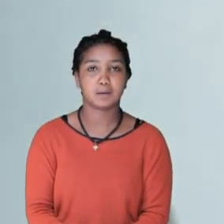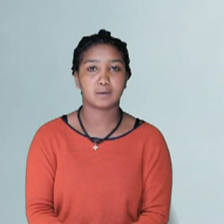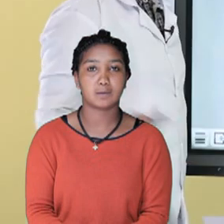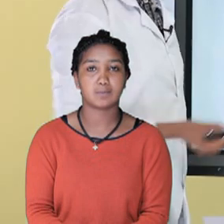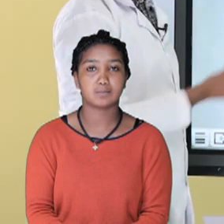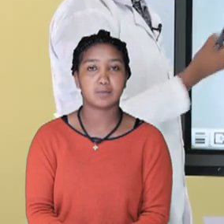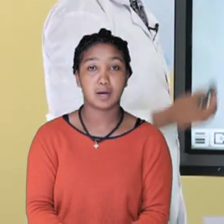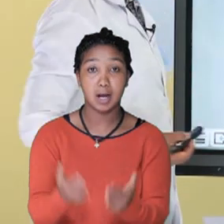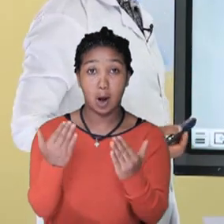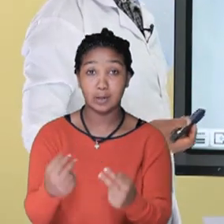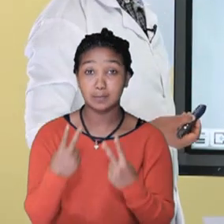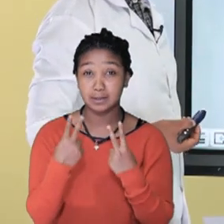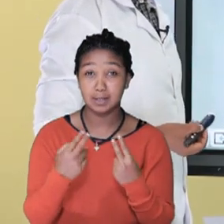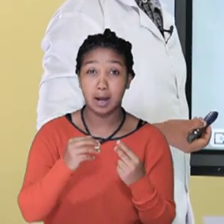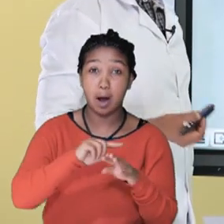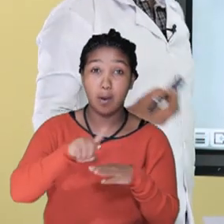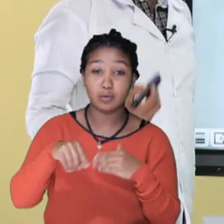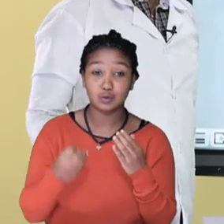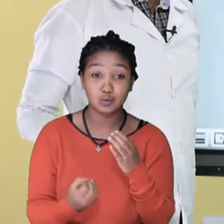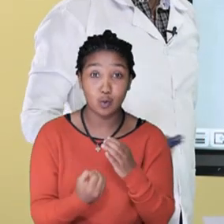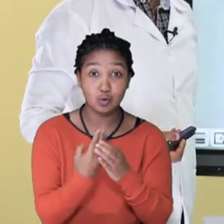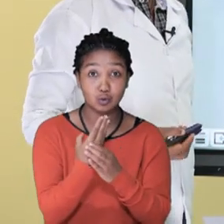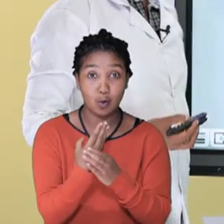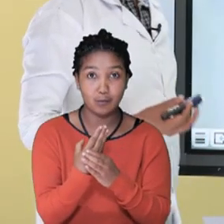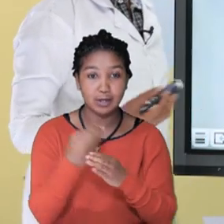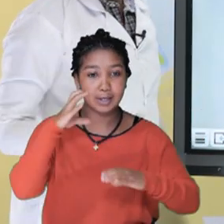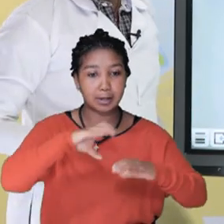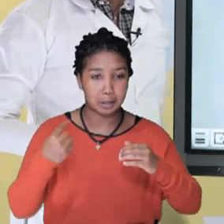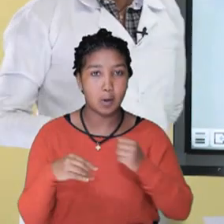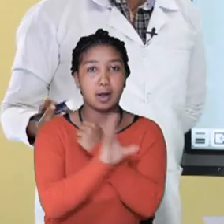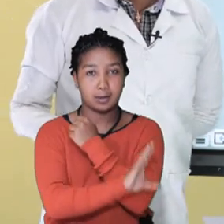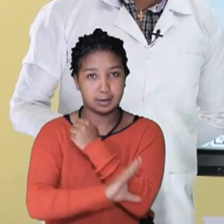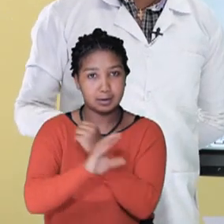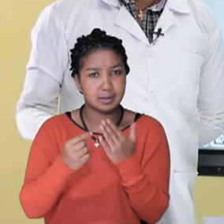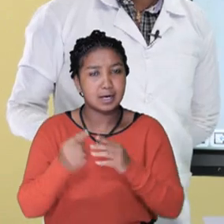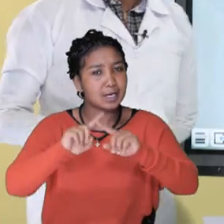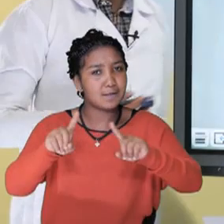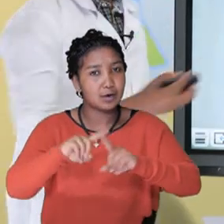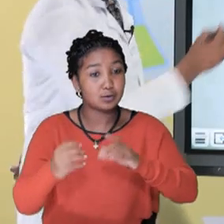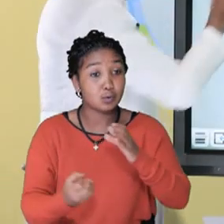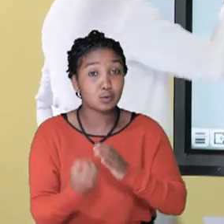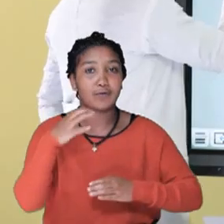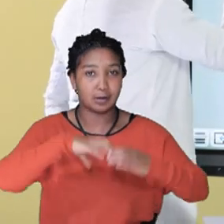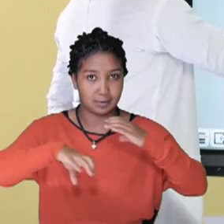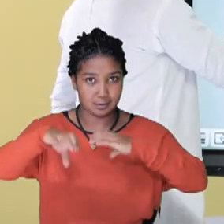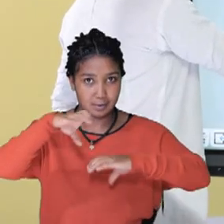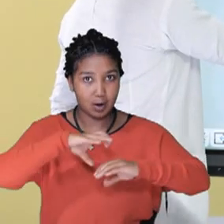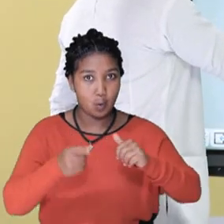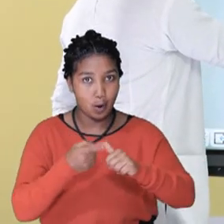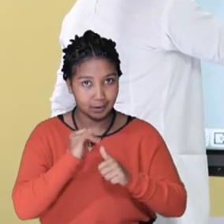Now let me see about source of heat in our country. There are different sources of heat. One